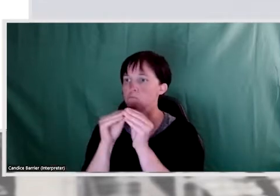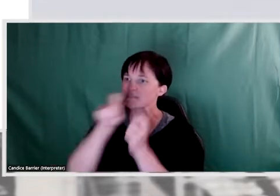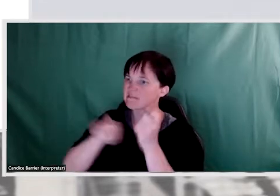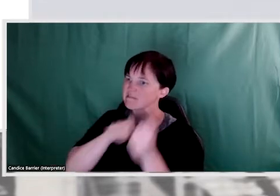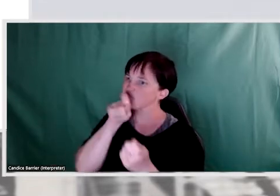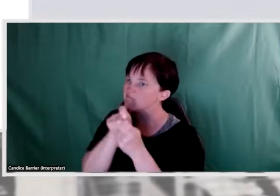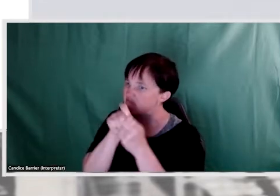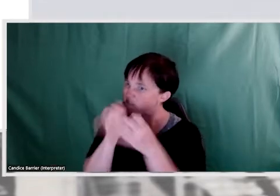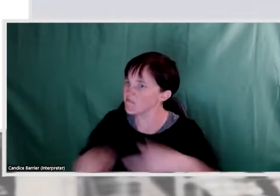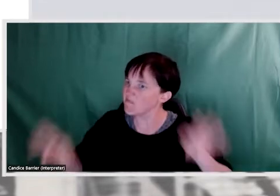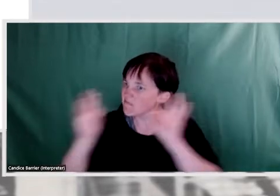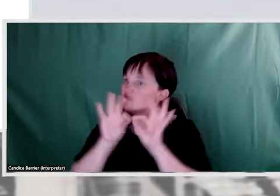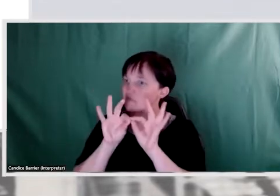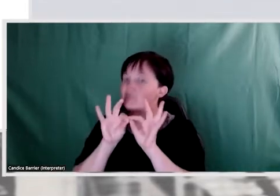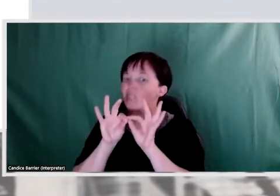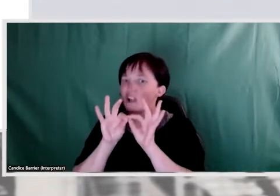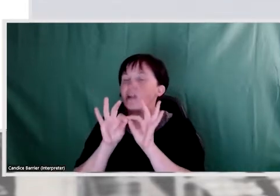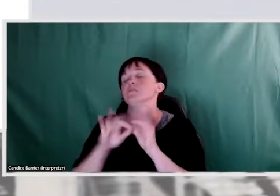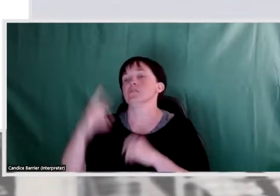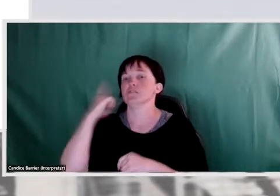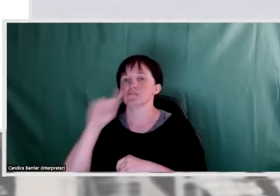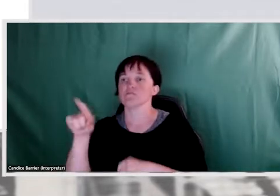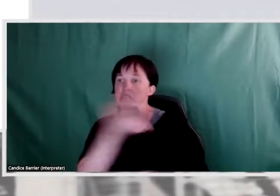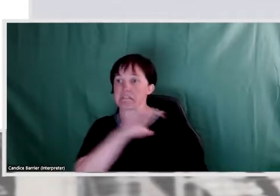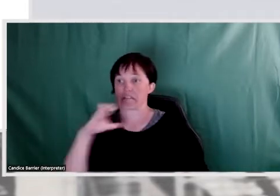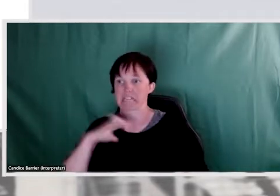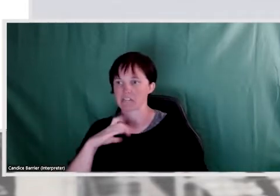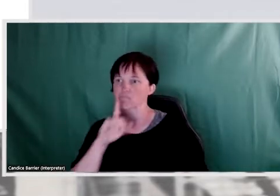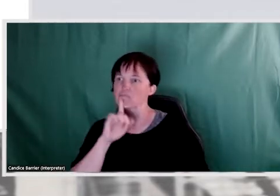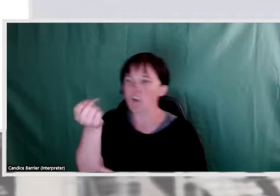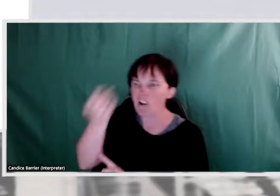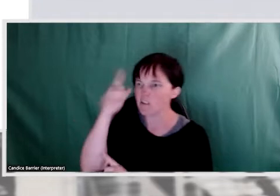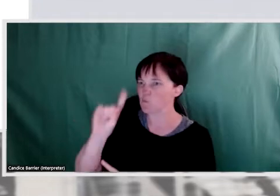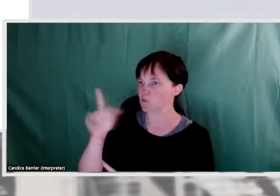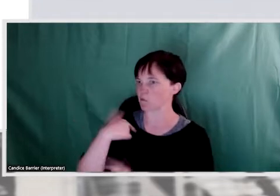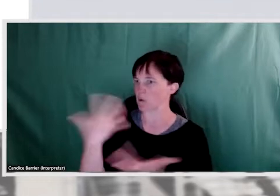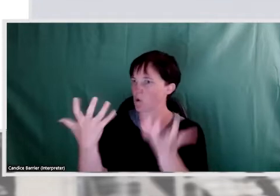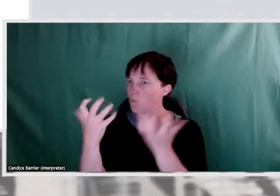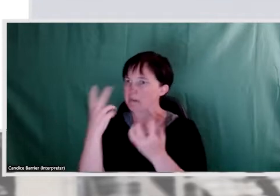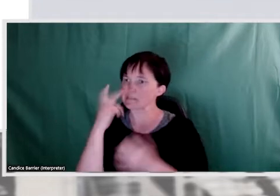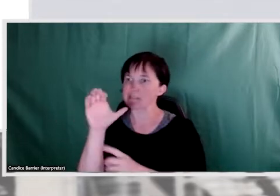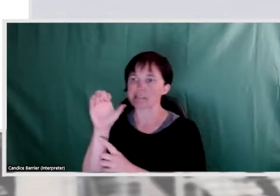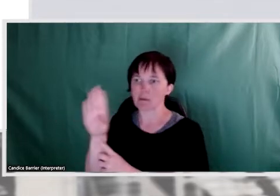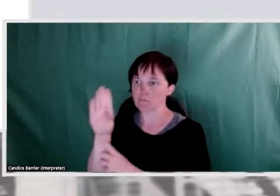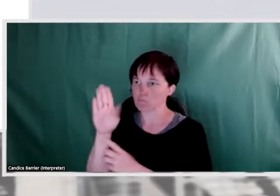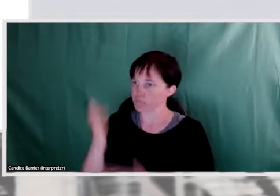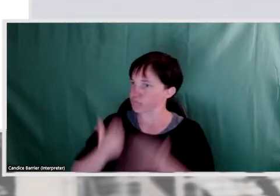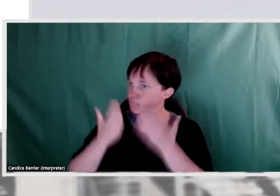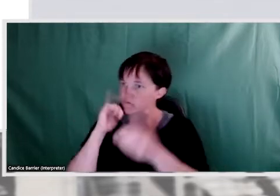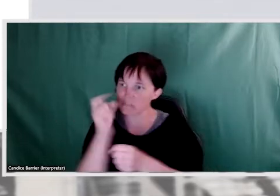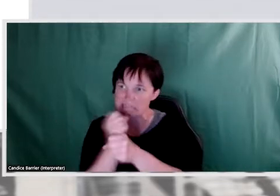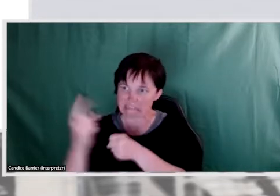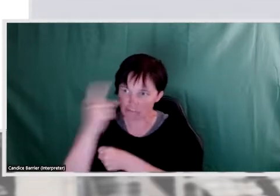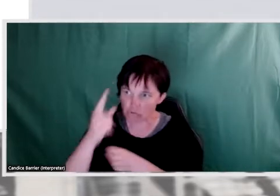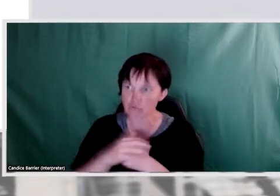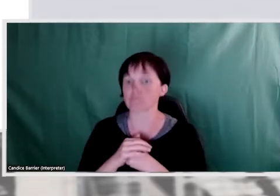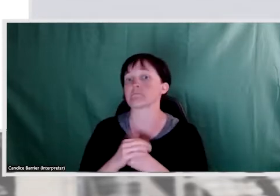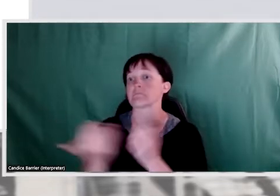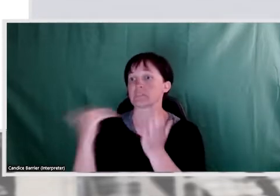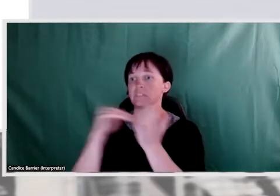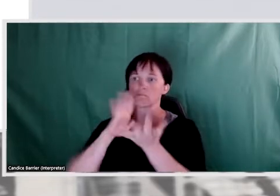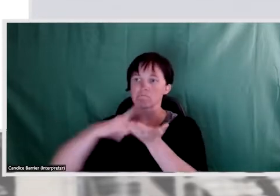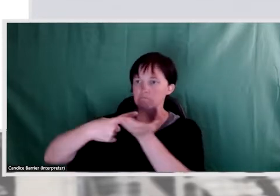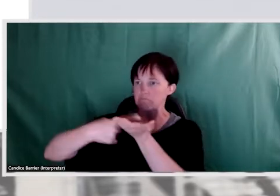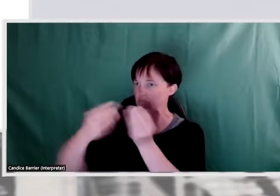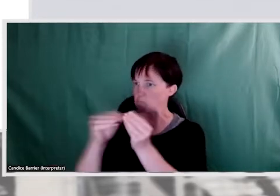allows the department directors and even the council offices to understand where we want to see capital budget proposals for next year. Again, we'll talk about those a